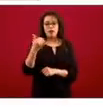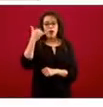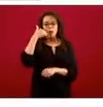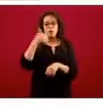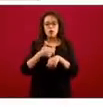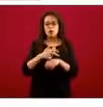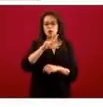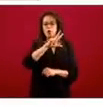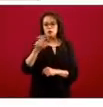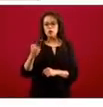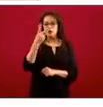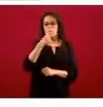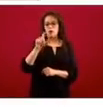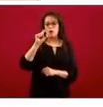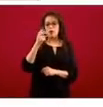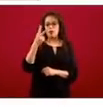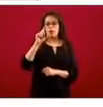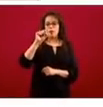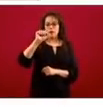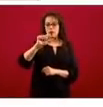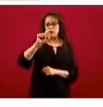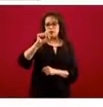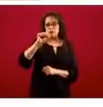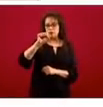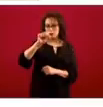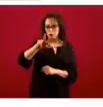orientation line. You can call this number